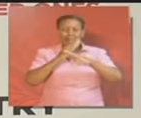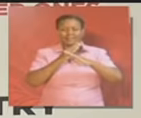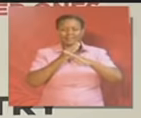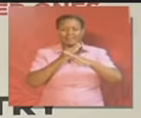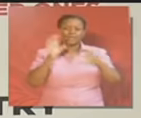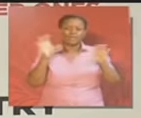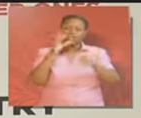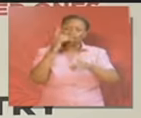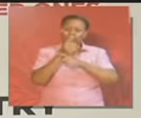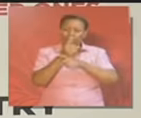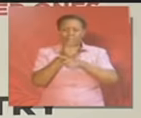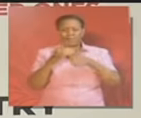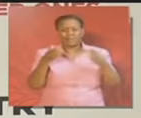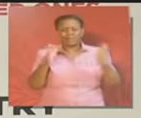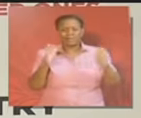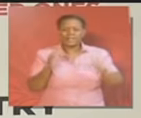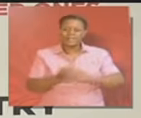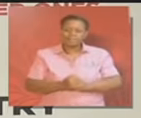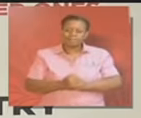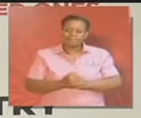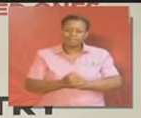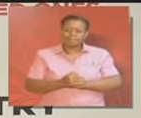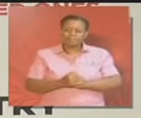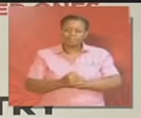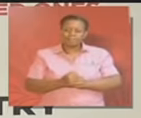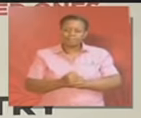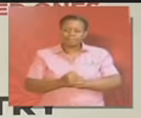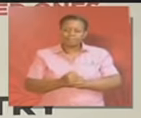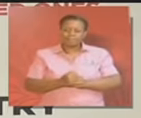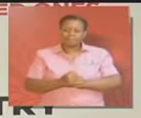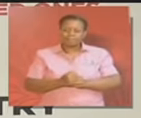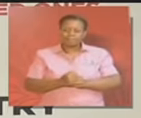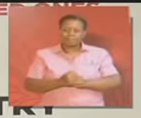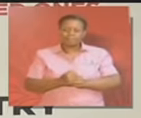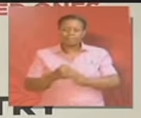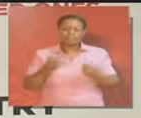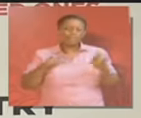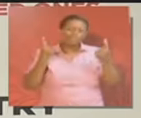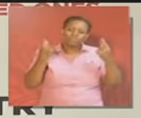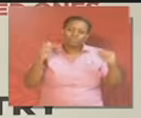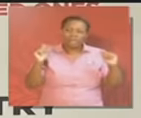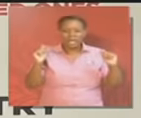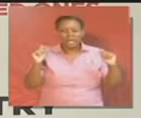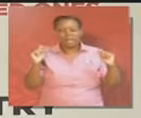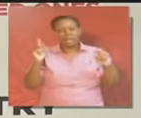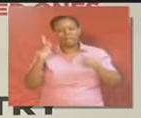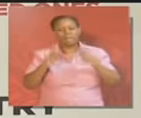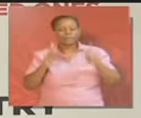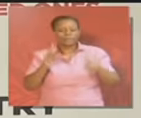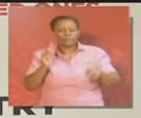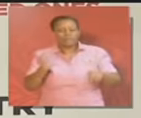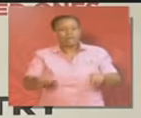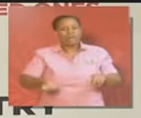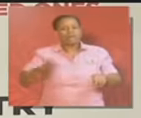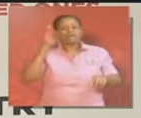importance of that factor as we try to get people to renew the vigor in applying